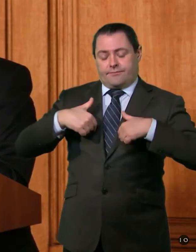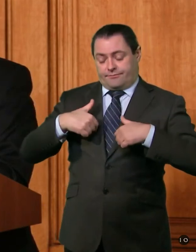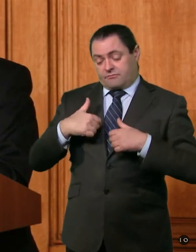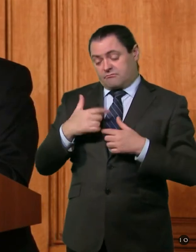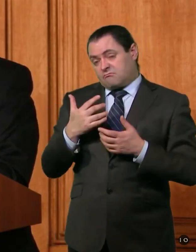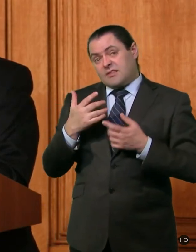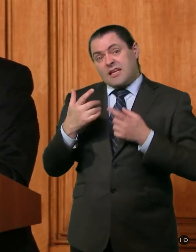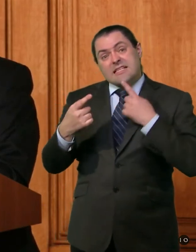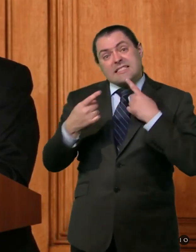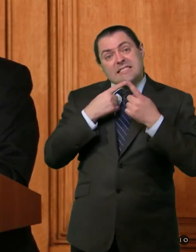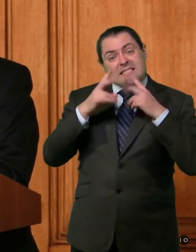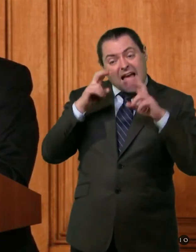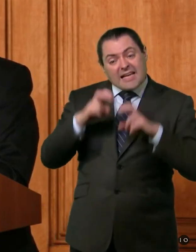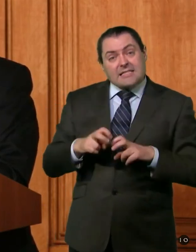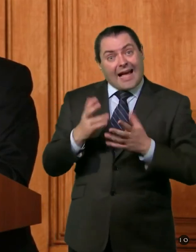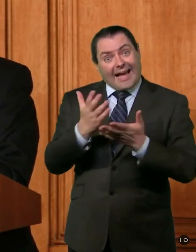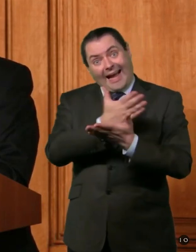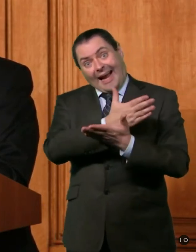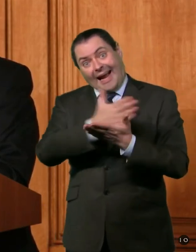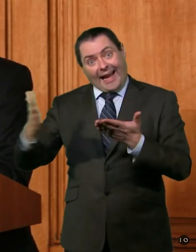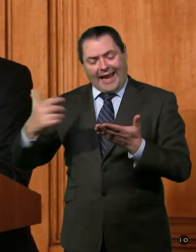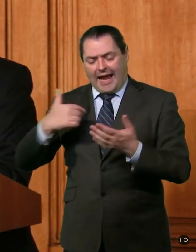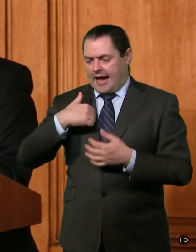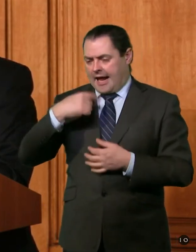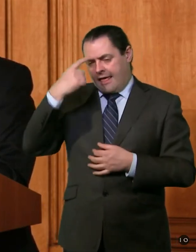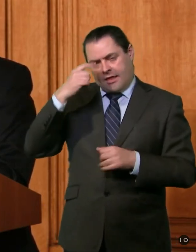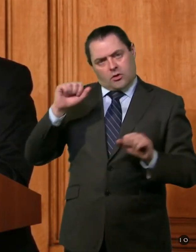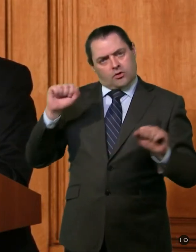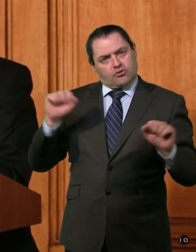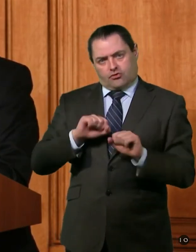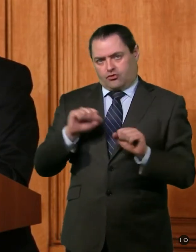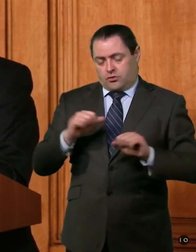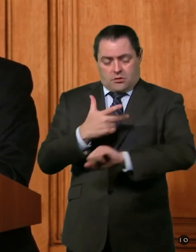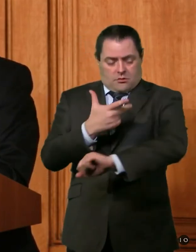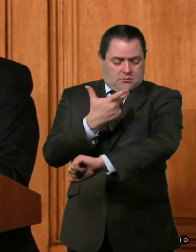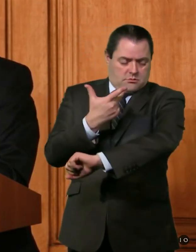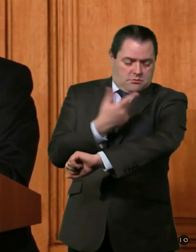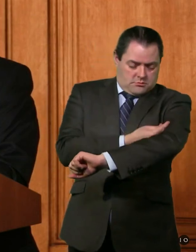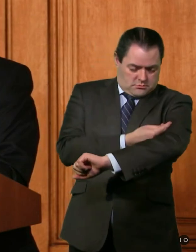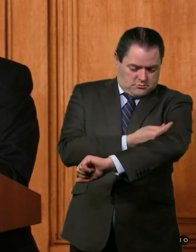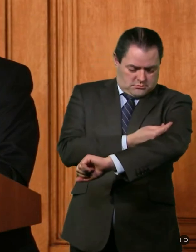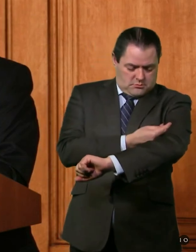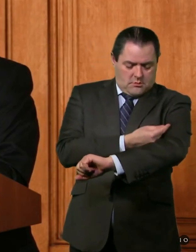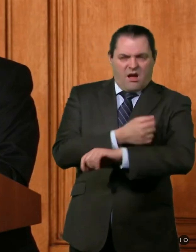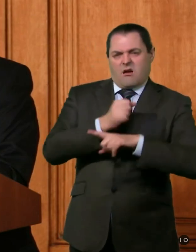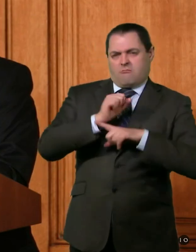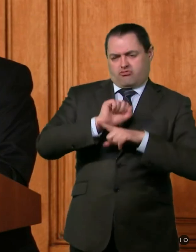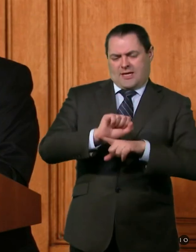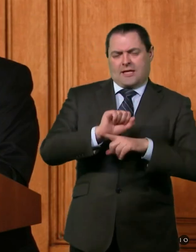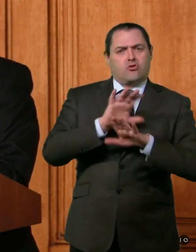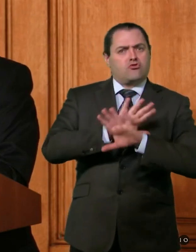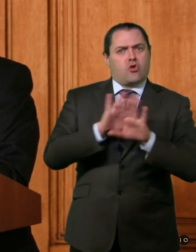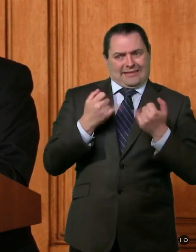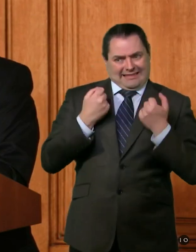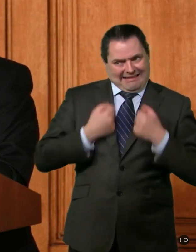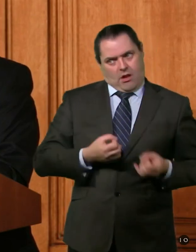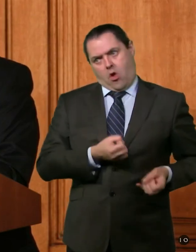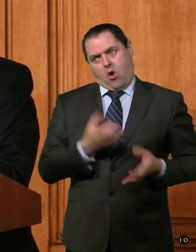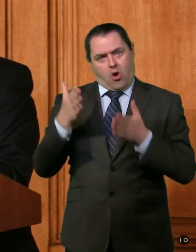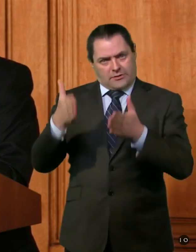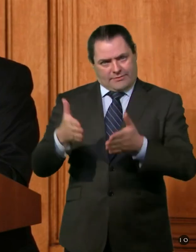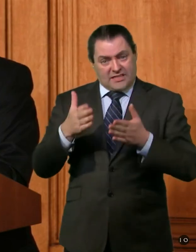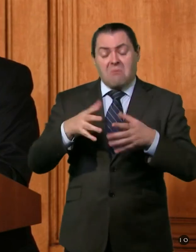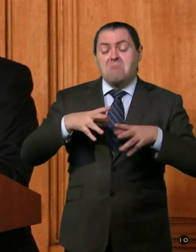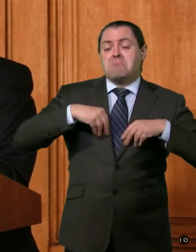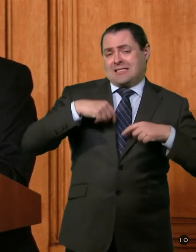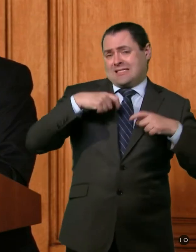vaccines will reduce transmission at this point in time. There are multiple studies underway, predominantly